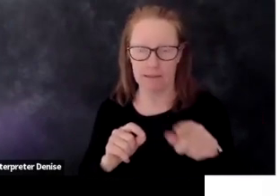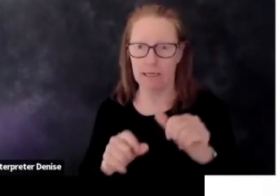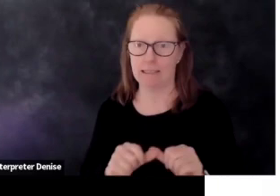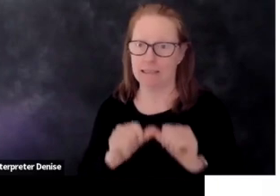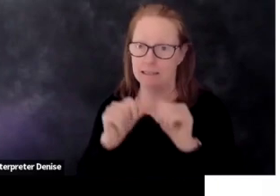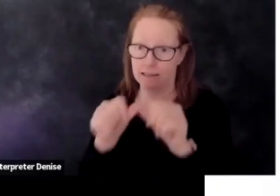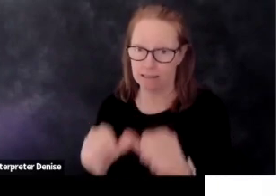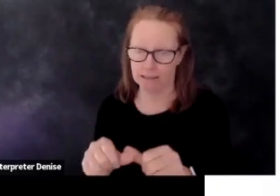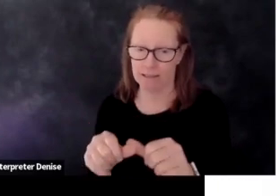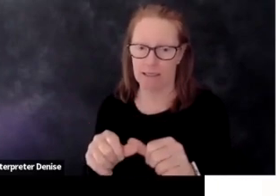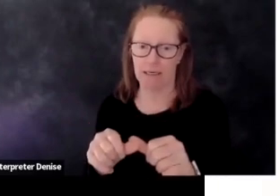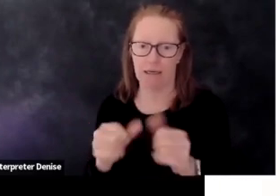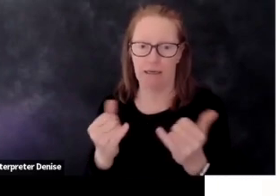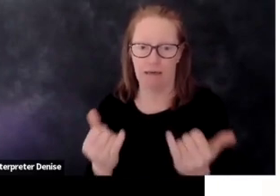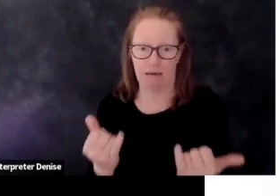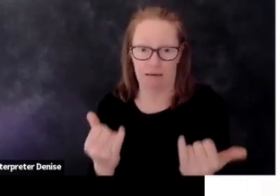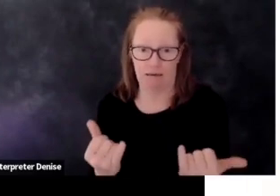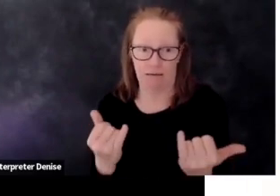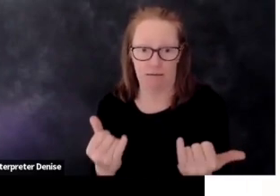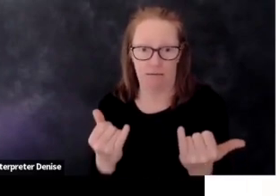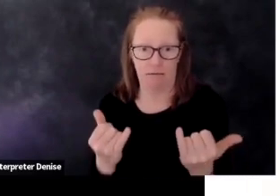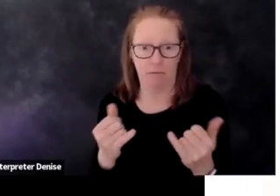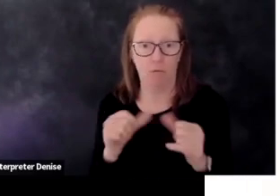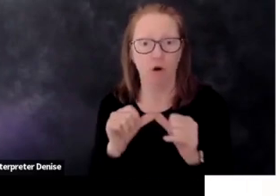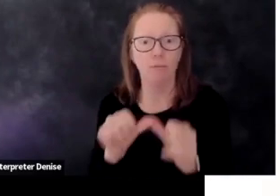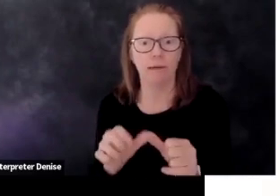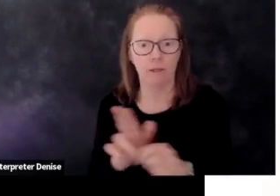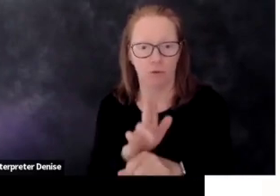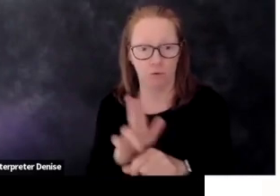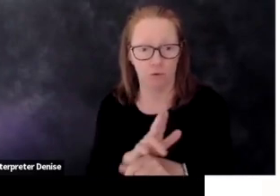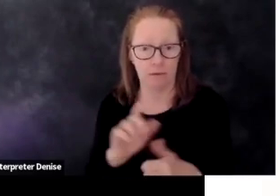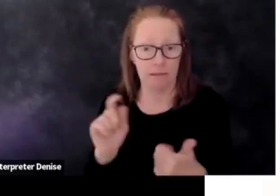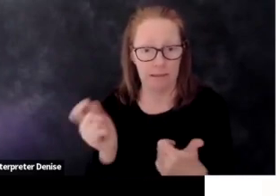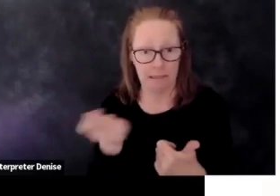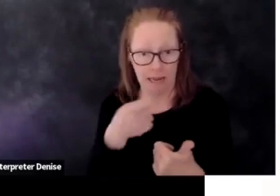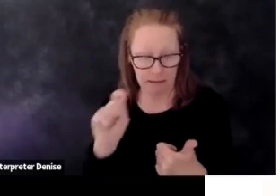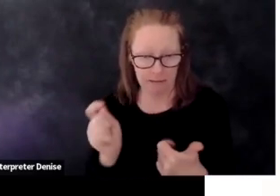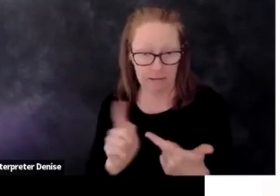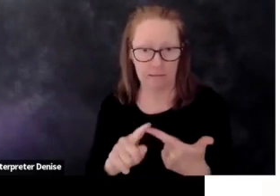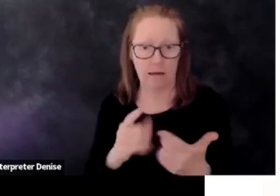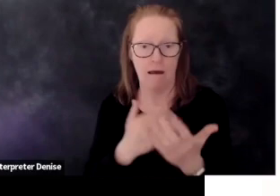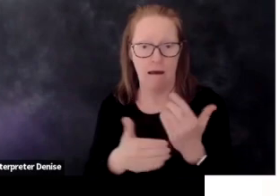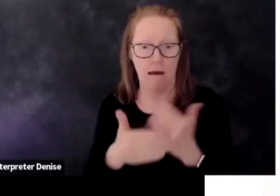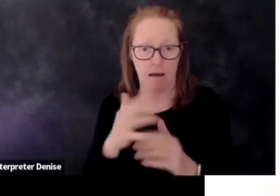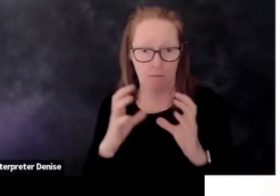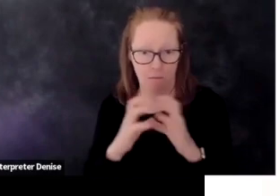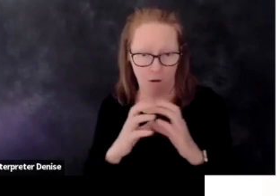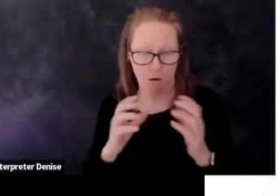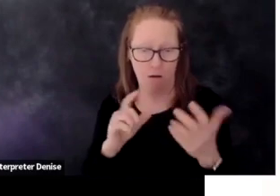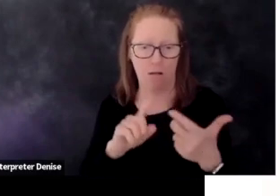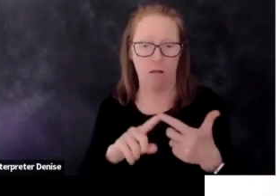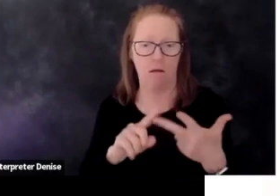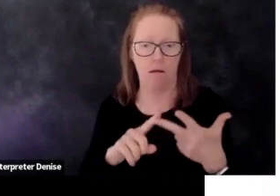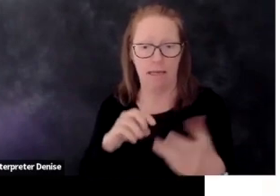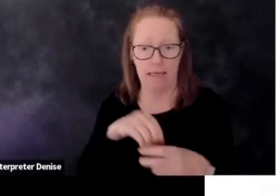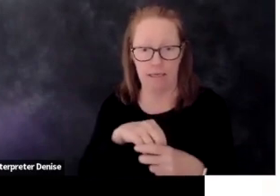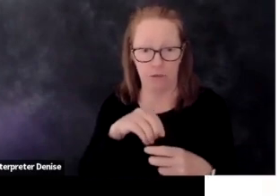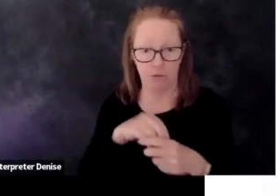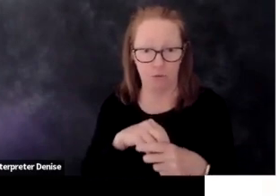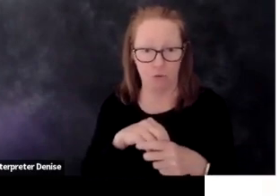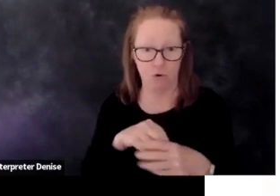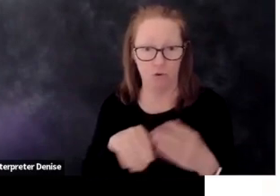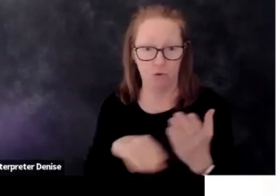users for tennis, for handball, for indoor soccer. The track around